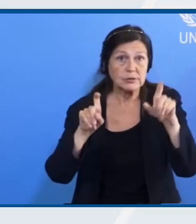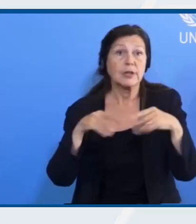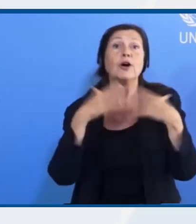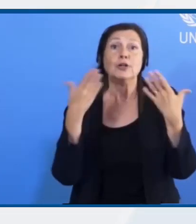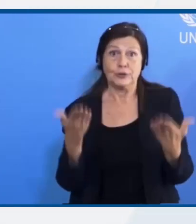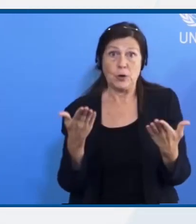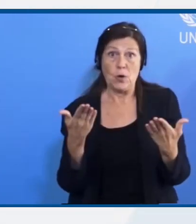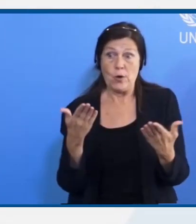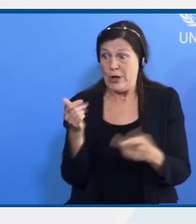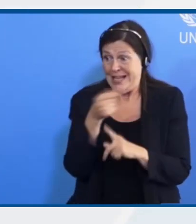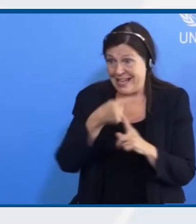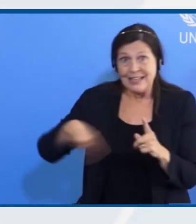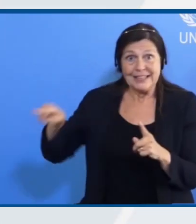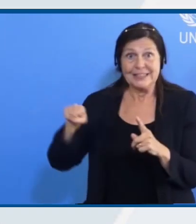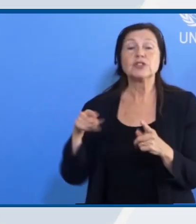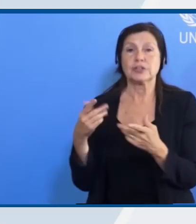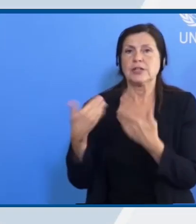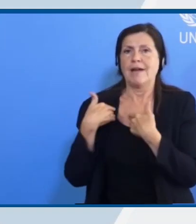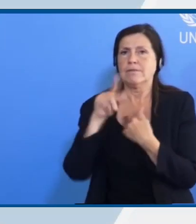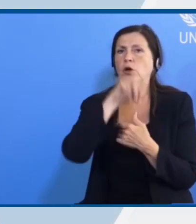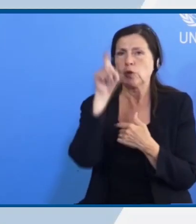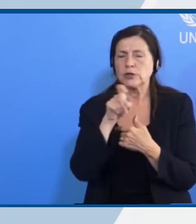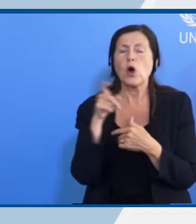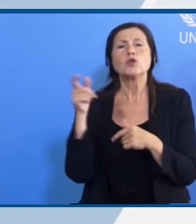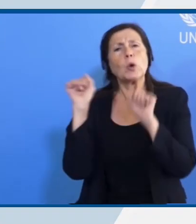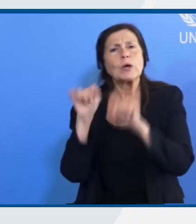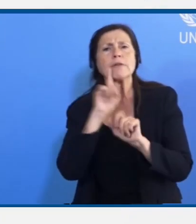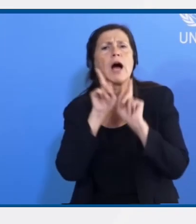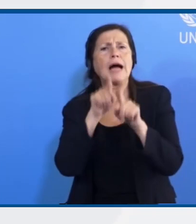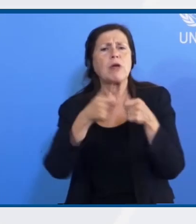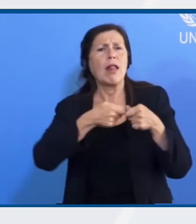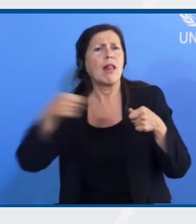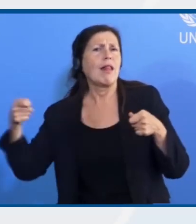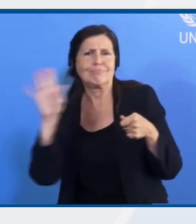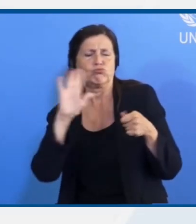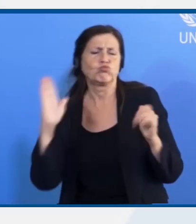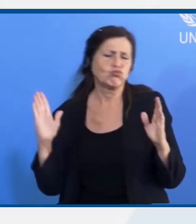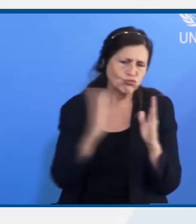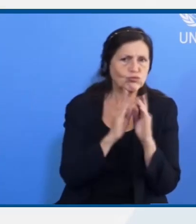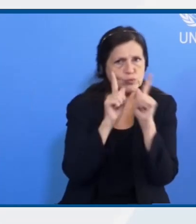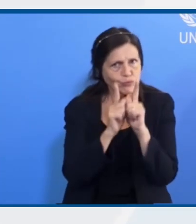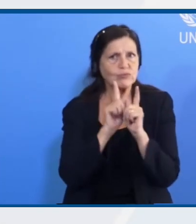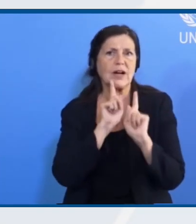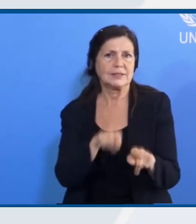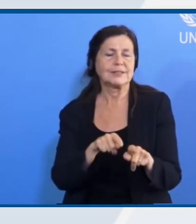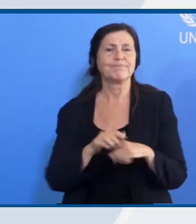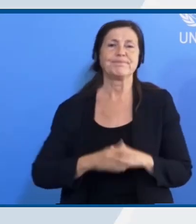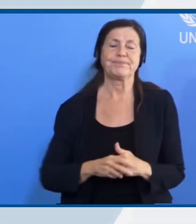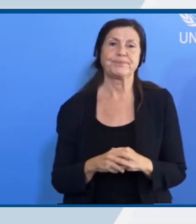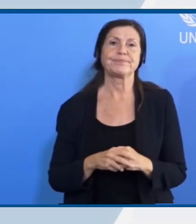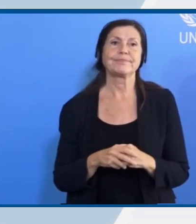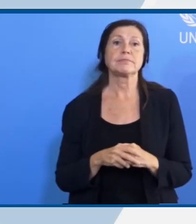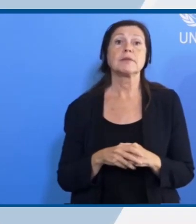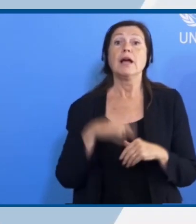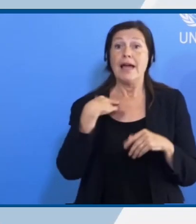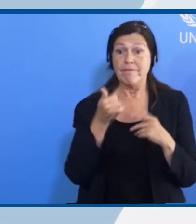you have a question coming from the audience. So I'm going to ask you perhaps to be a bit shorter to what you've been in this initial round. If we are doing fine,